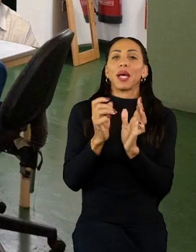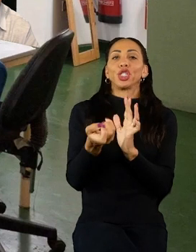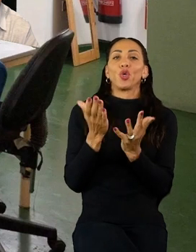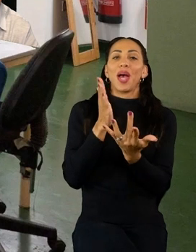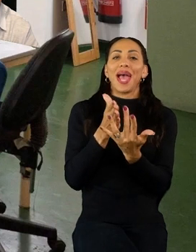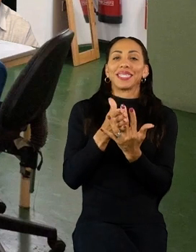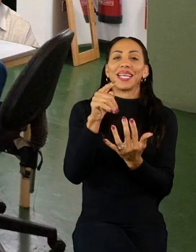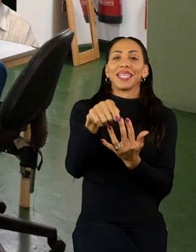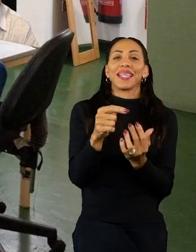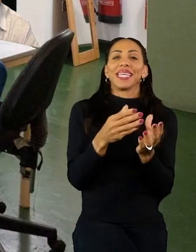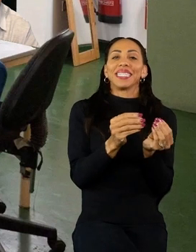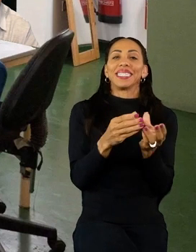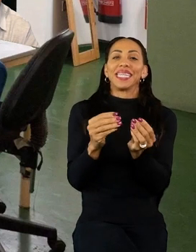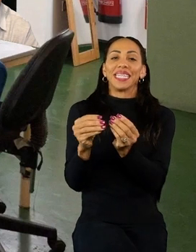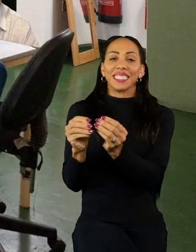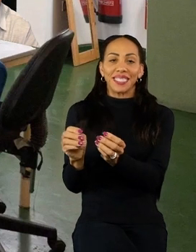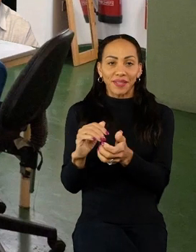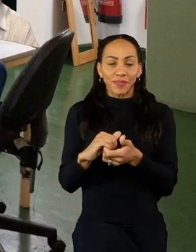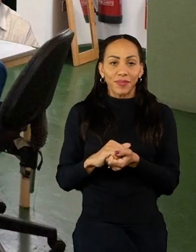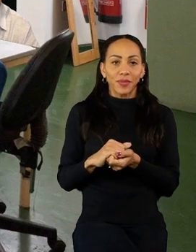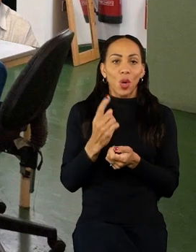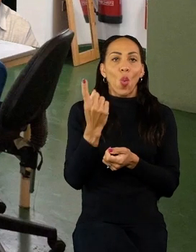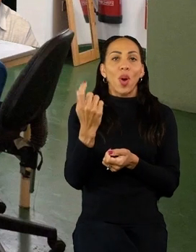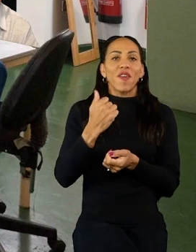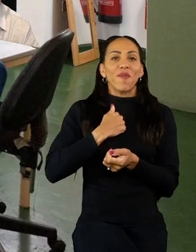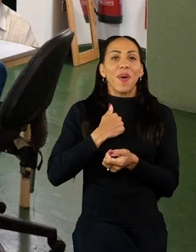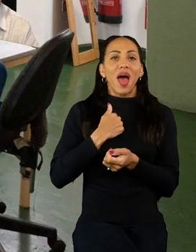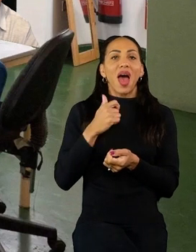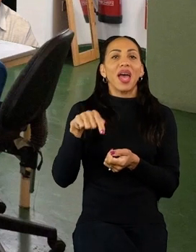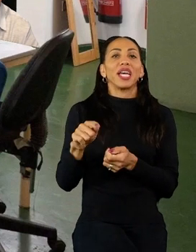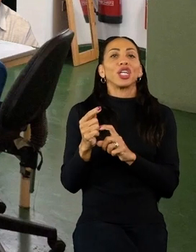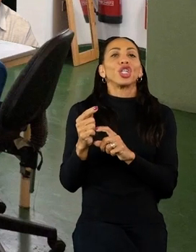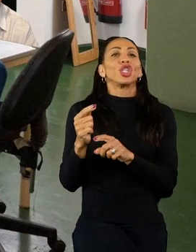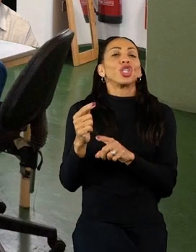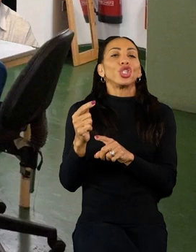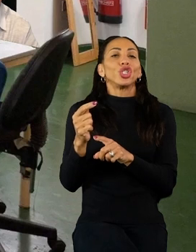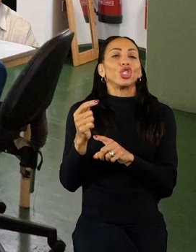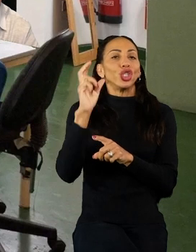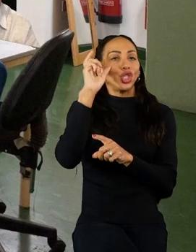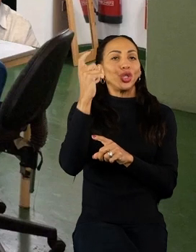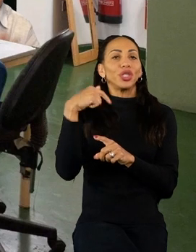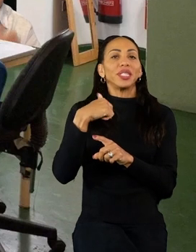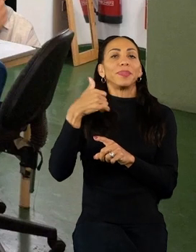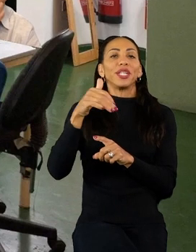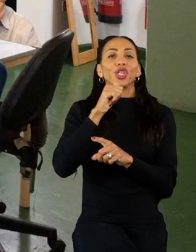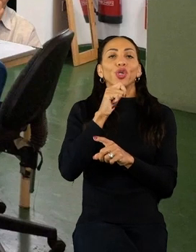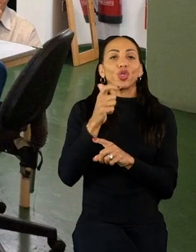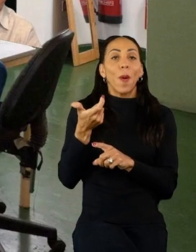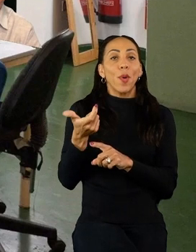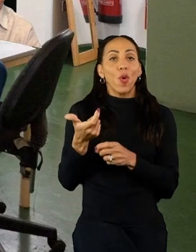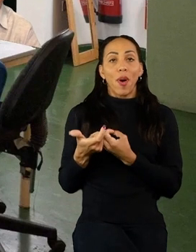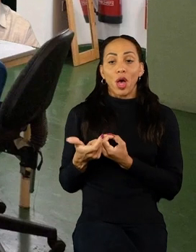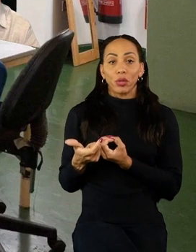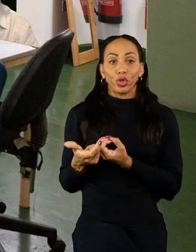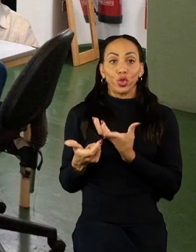her mobile phone to light up her face, which was quite fun, to sort of look like the sort of menacing, sort of mysterious car journey they